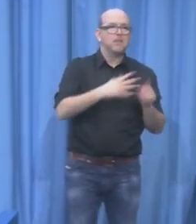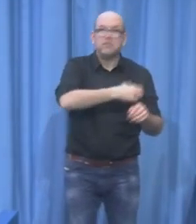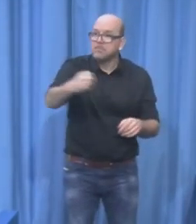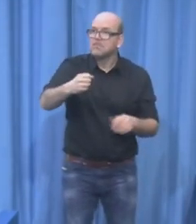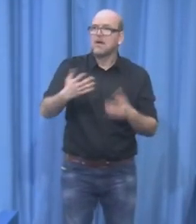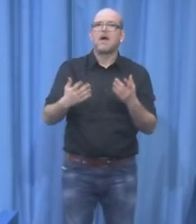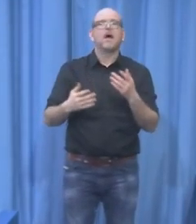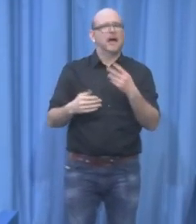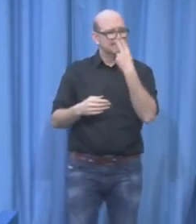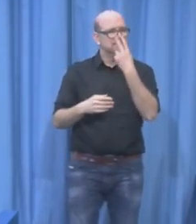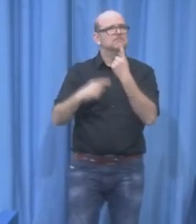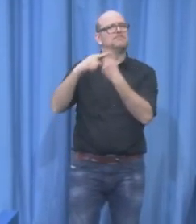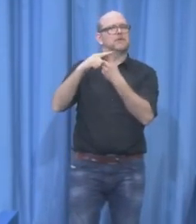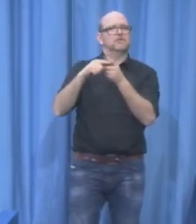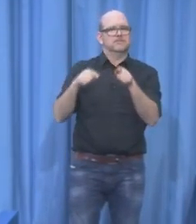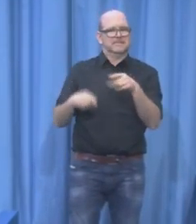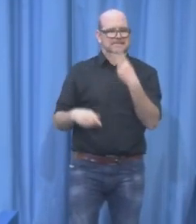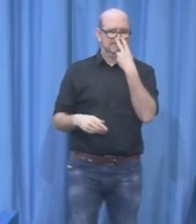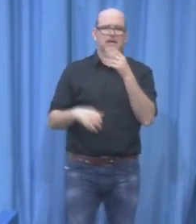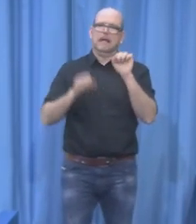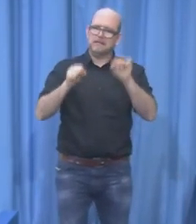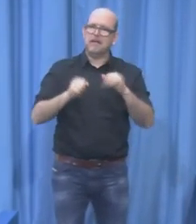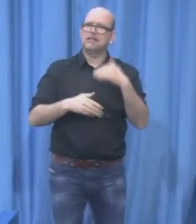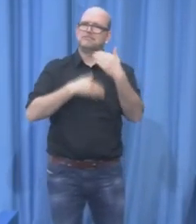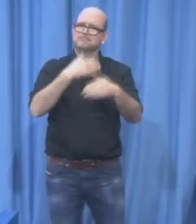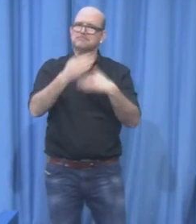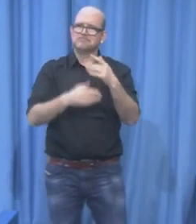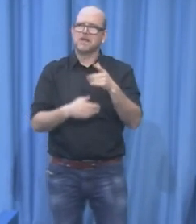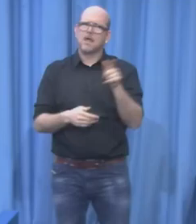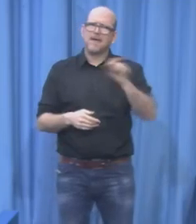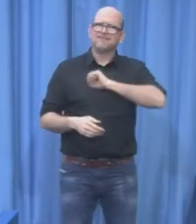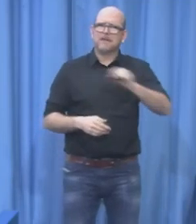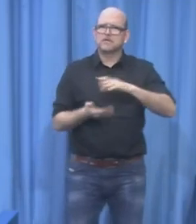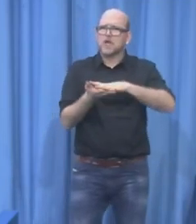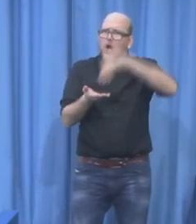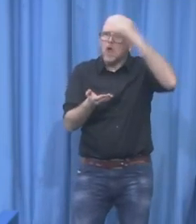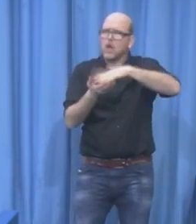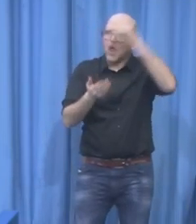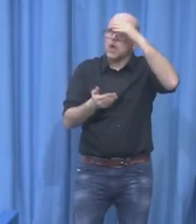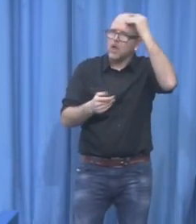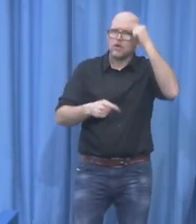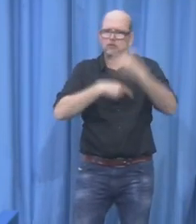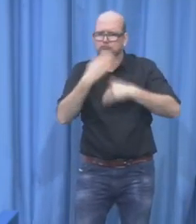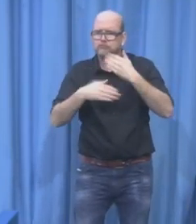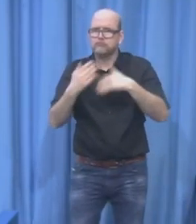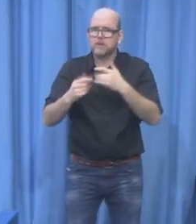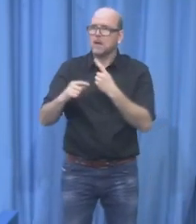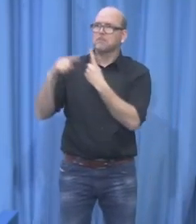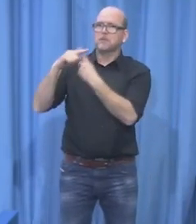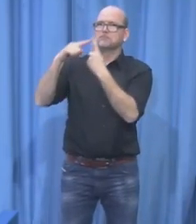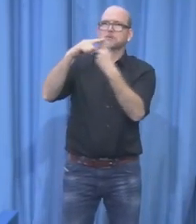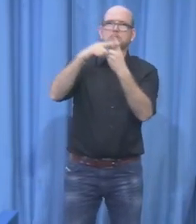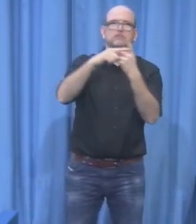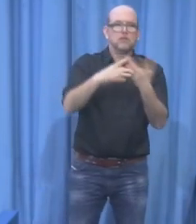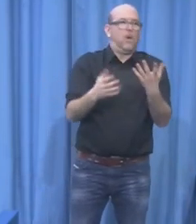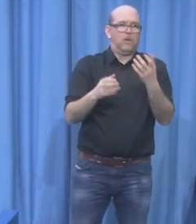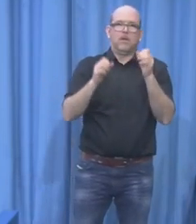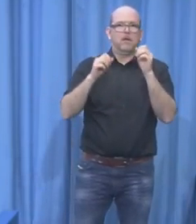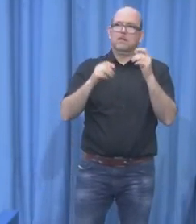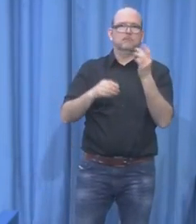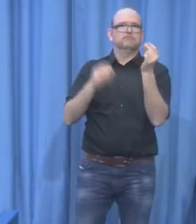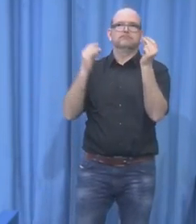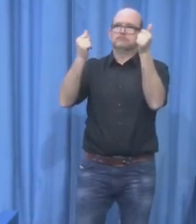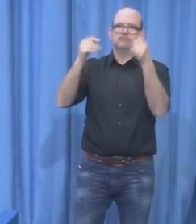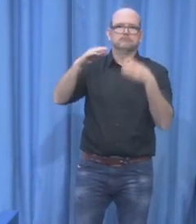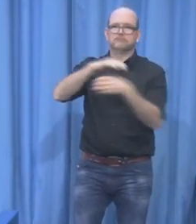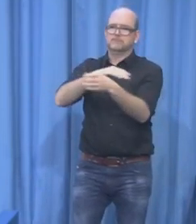show you a tiny little video now in a couple of moments, and I think that'll demonstrate that. The recommendations, and I suppose from our perspective, we